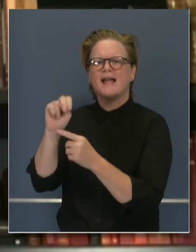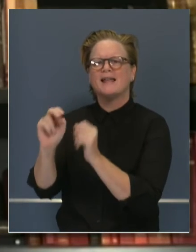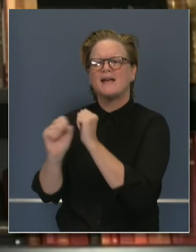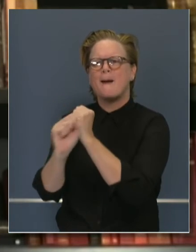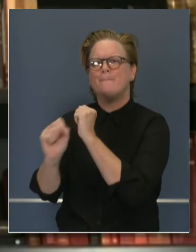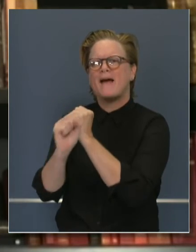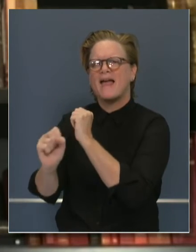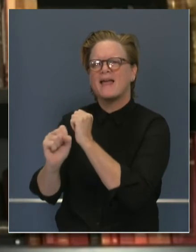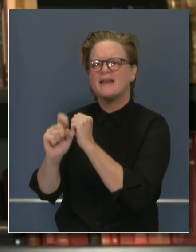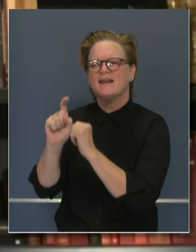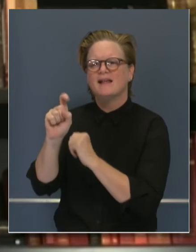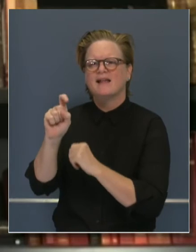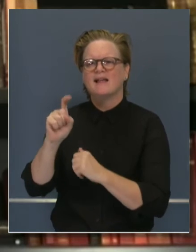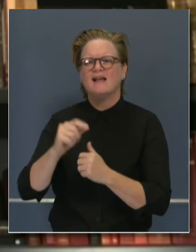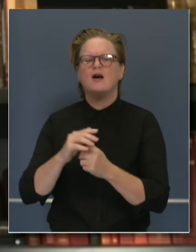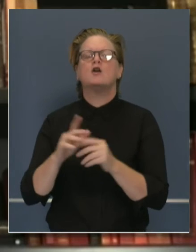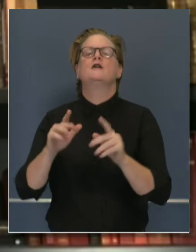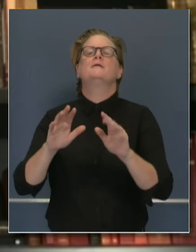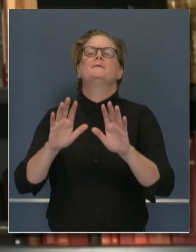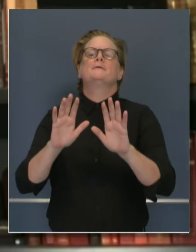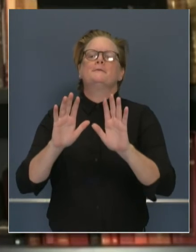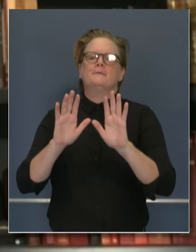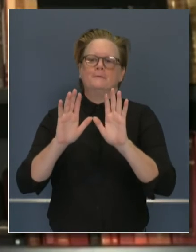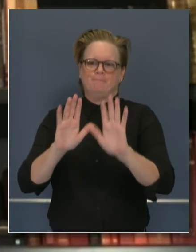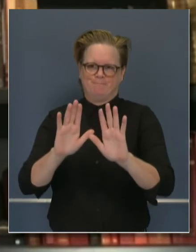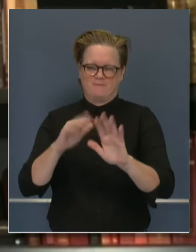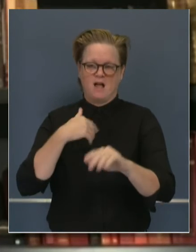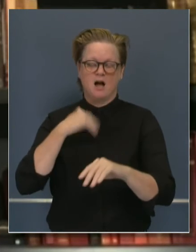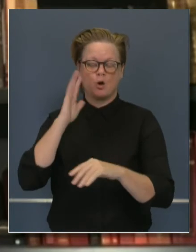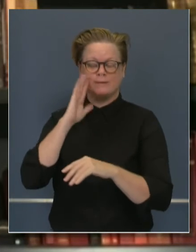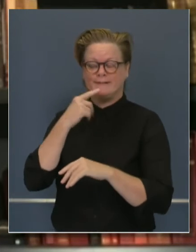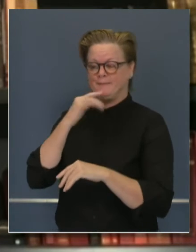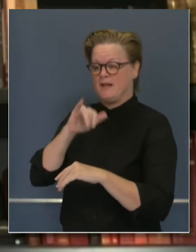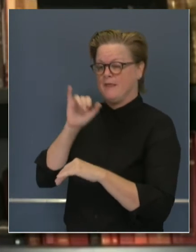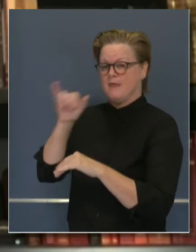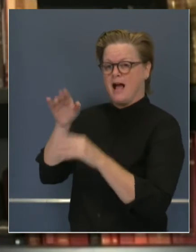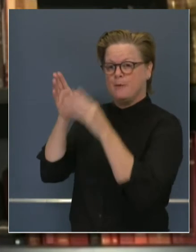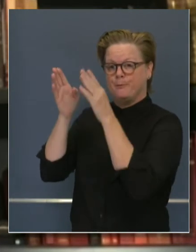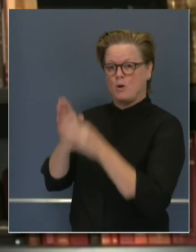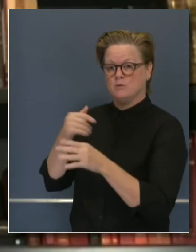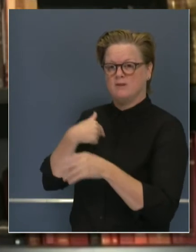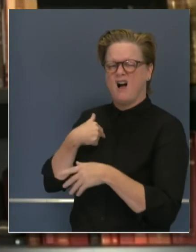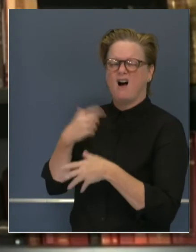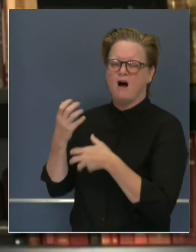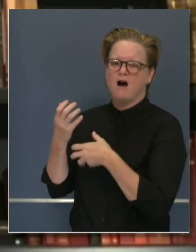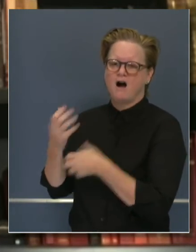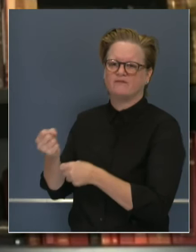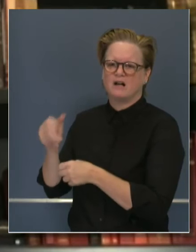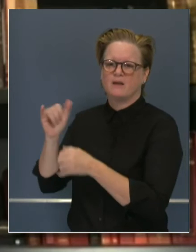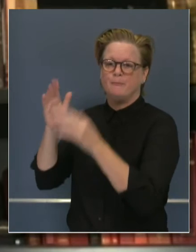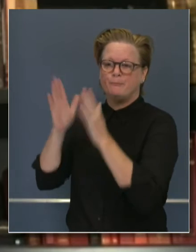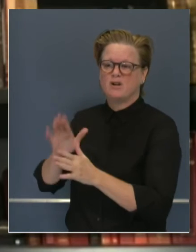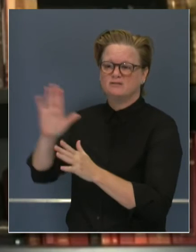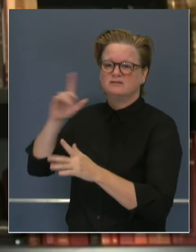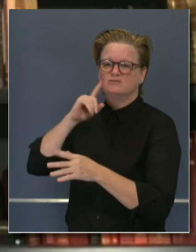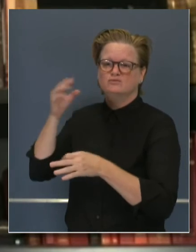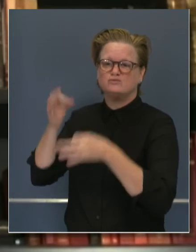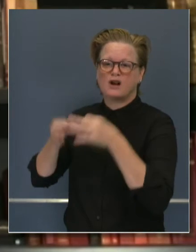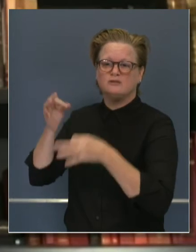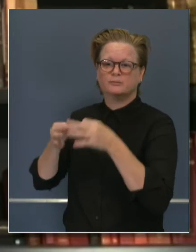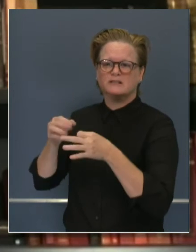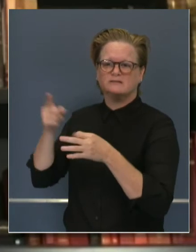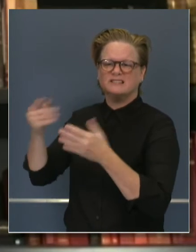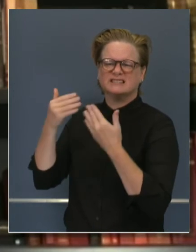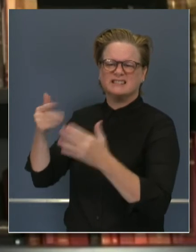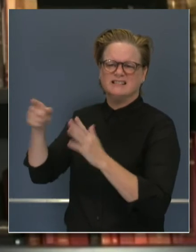admiration for our Controller and her character, her competency, and her judgment. The Controller